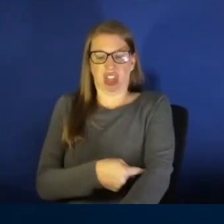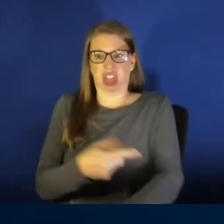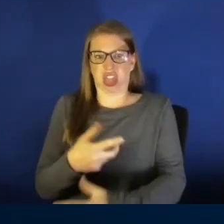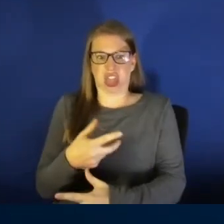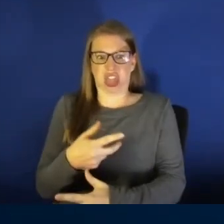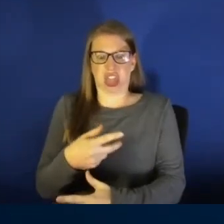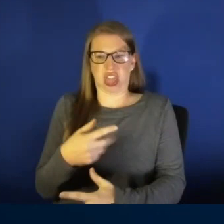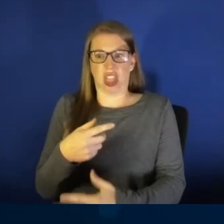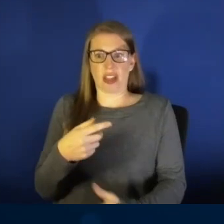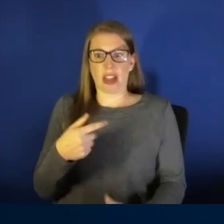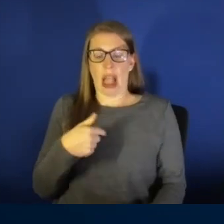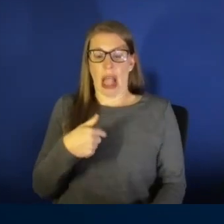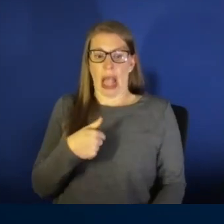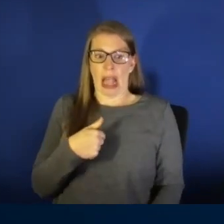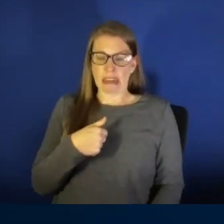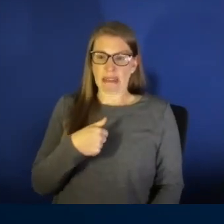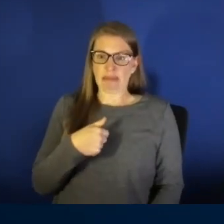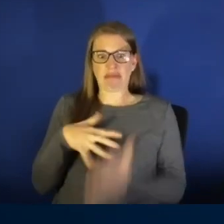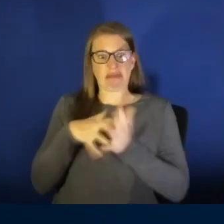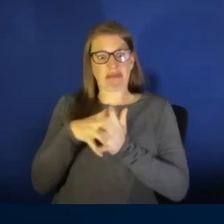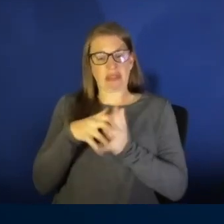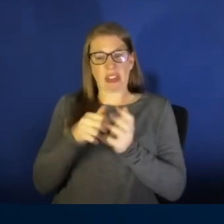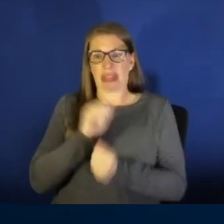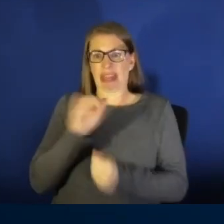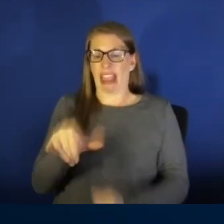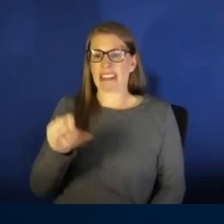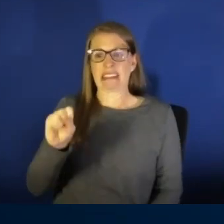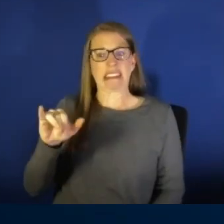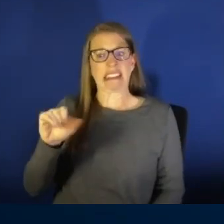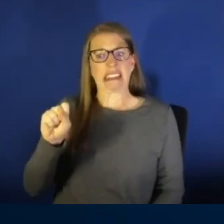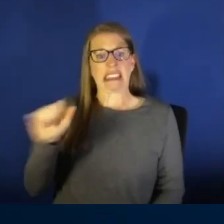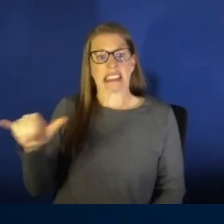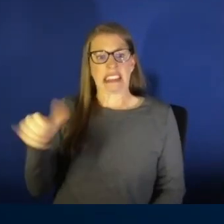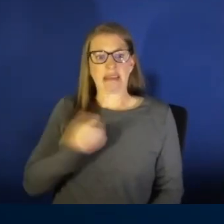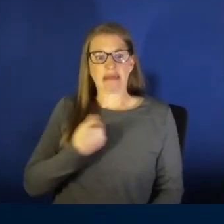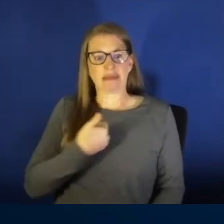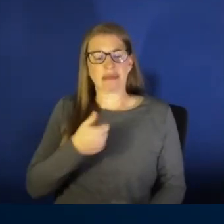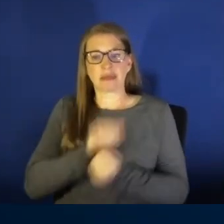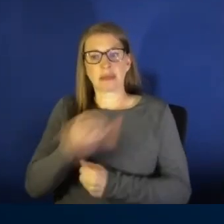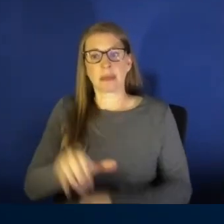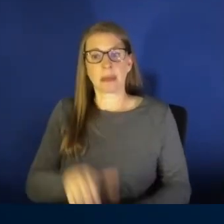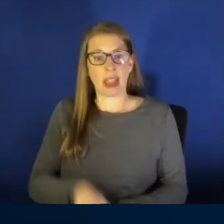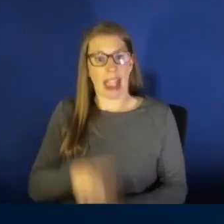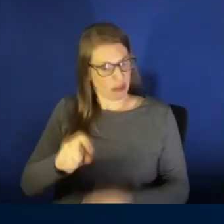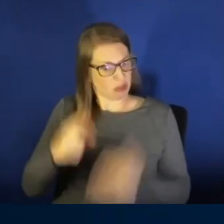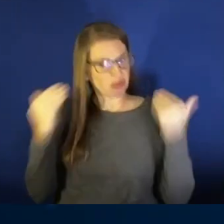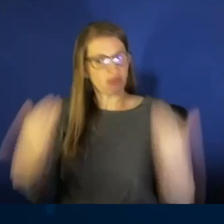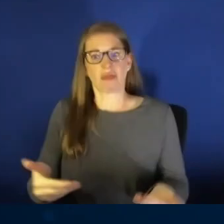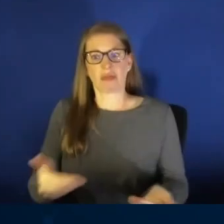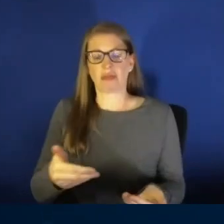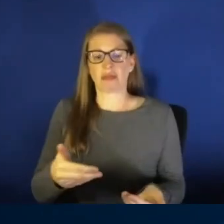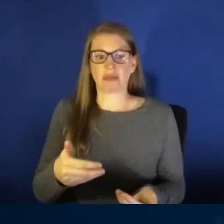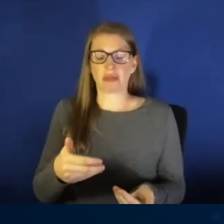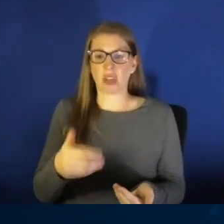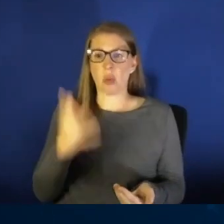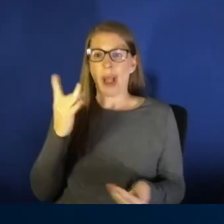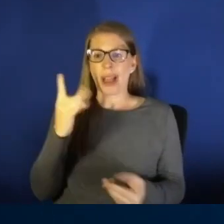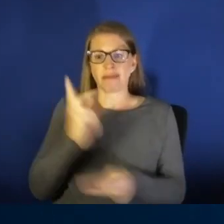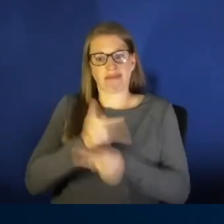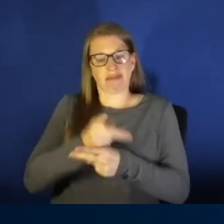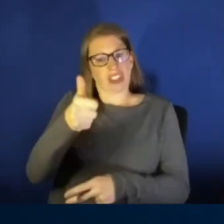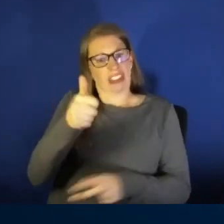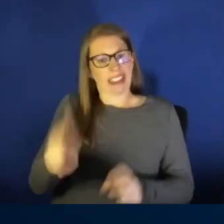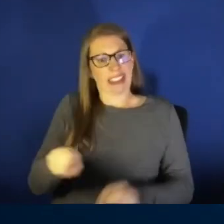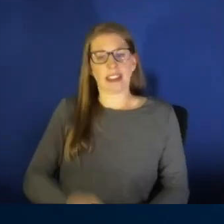big sissy when it comes to that. Right. But you got to do it. I mean, you got to do it to take care of yourself. Yeah. And you got